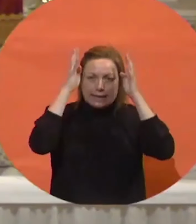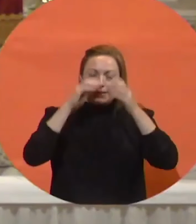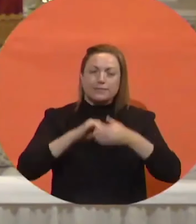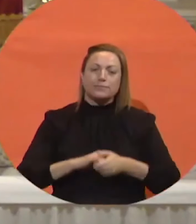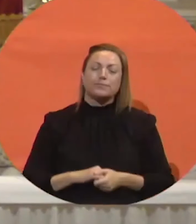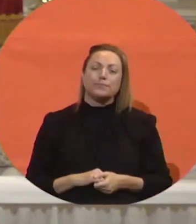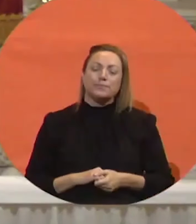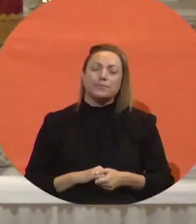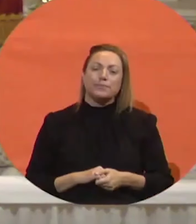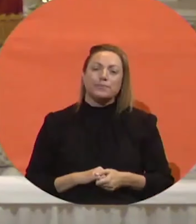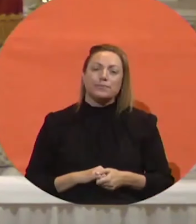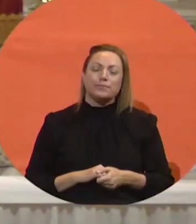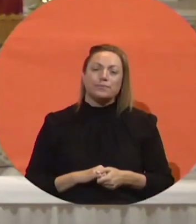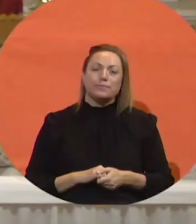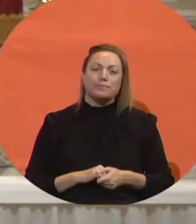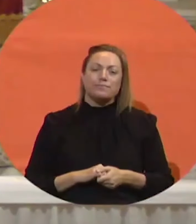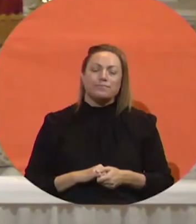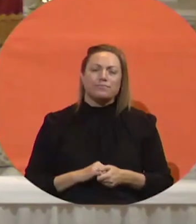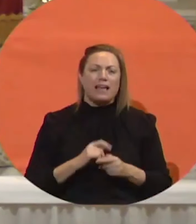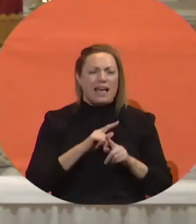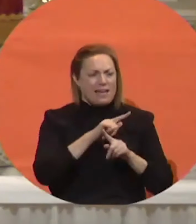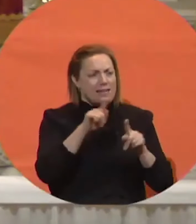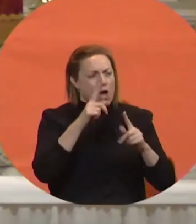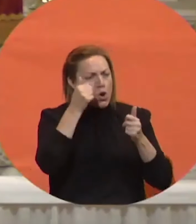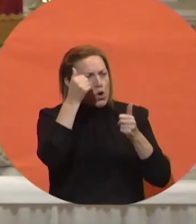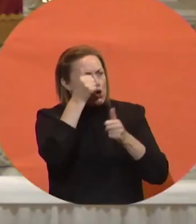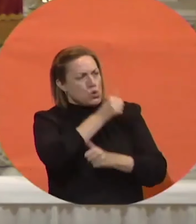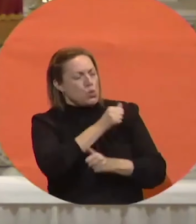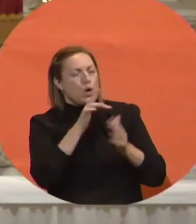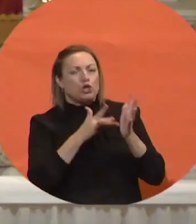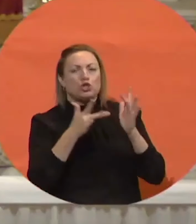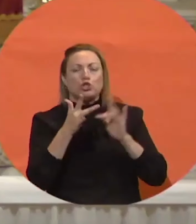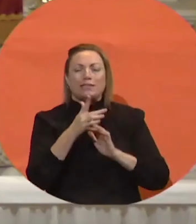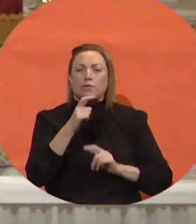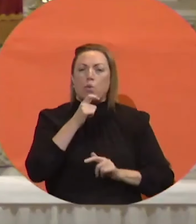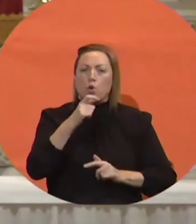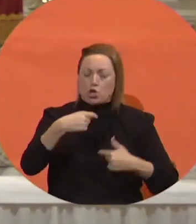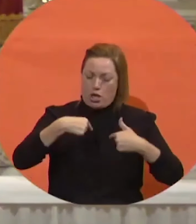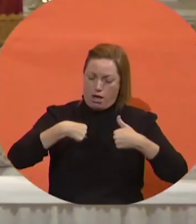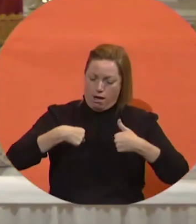They knew Jesus' words in John, "I am the good shepherd."